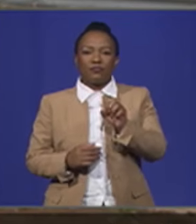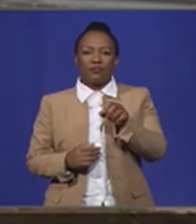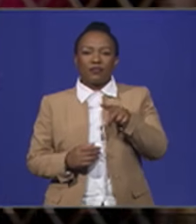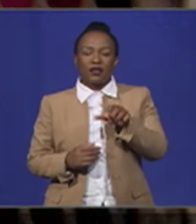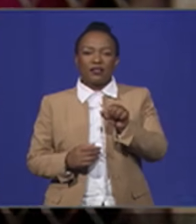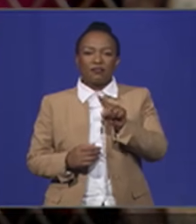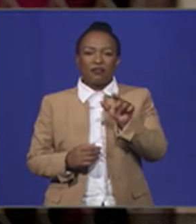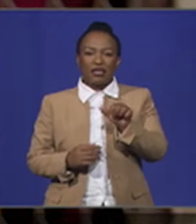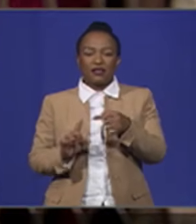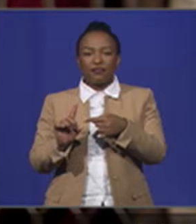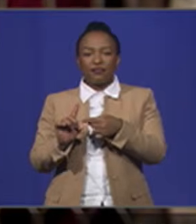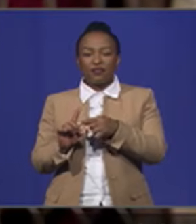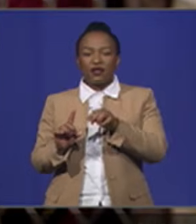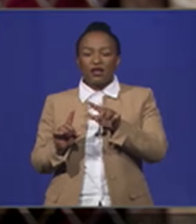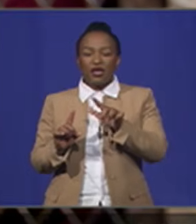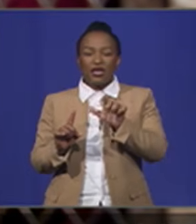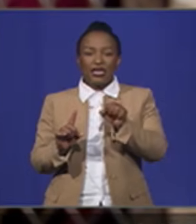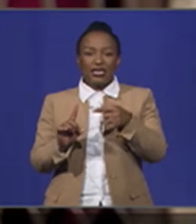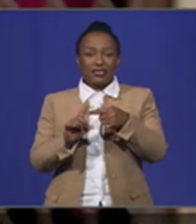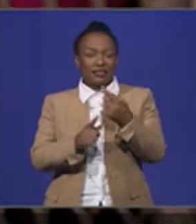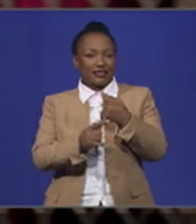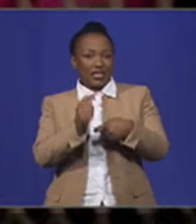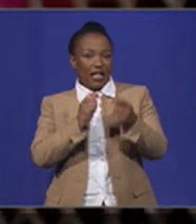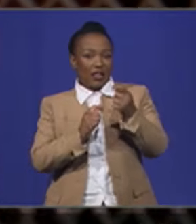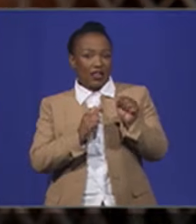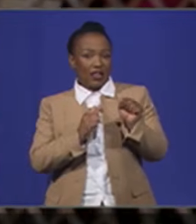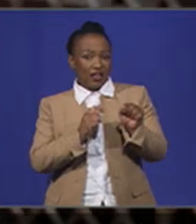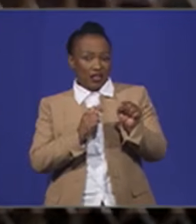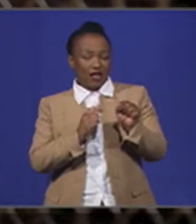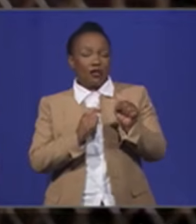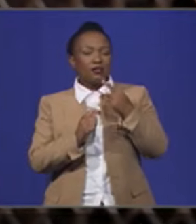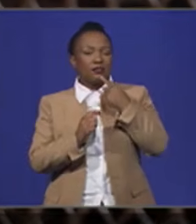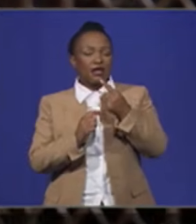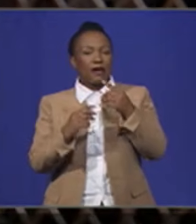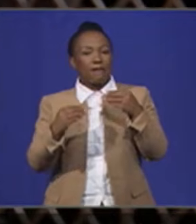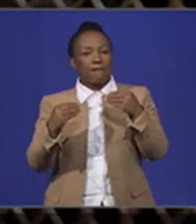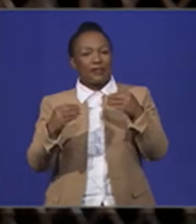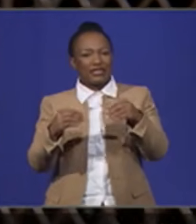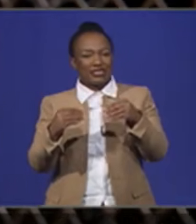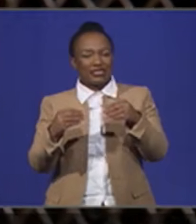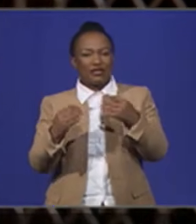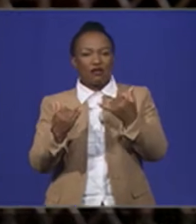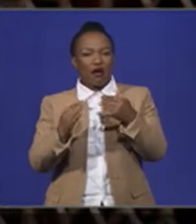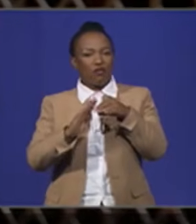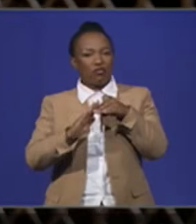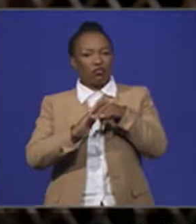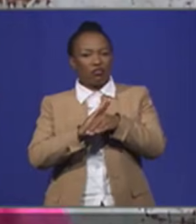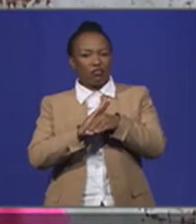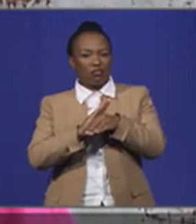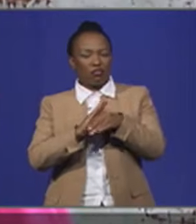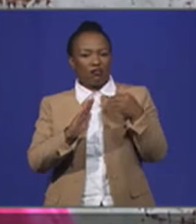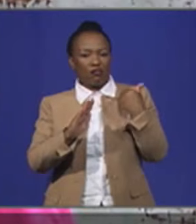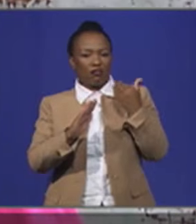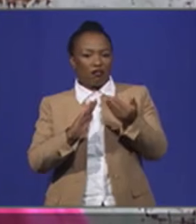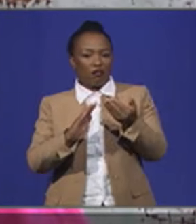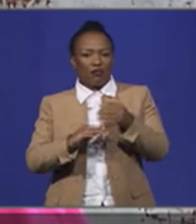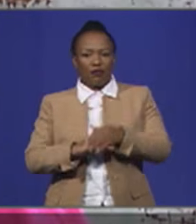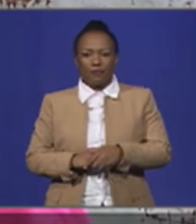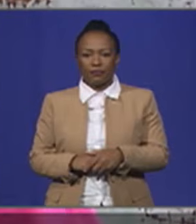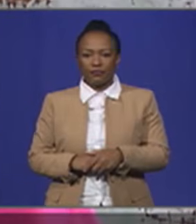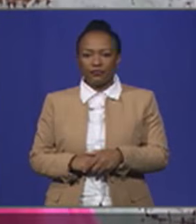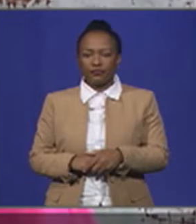ntseng a rekisa parafene dingwaga di feta 20 a re kgwebo ya gagwe e wetse tlase thata mo matsatsing ano. I cannot afford to buy